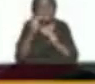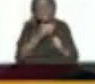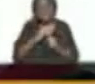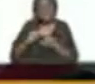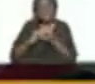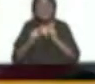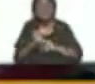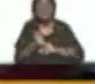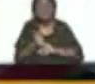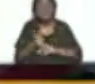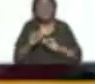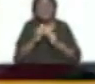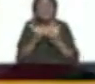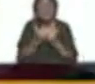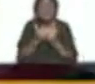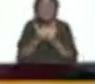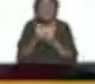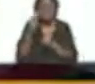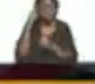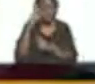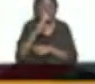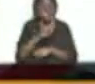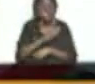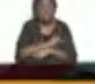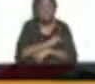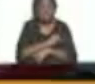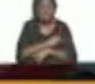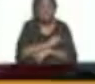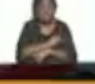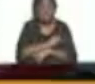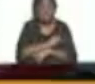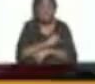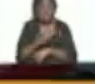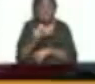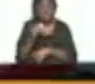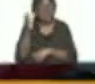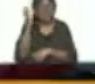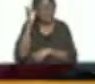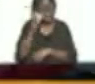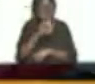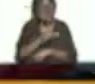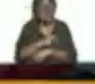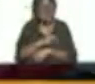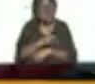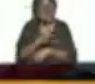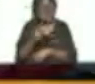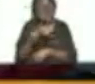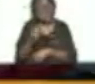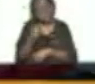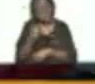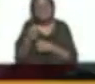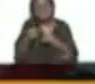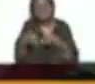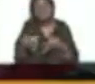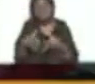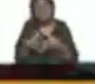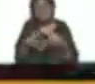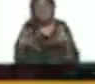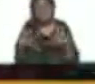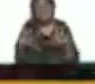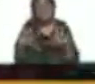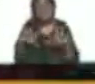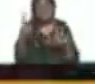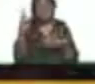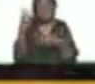sports promoter Carlos Mackey. Both knew Wilchcombe for many years and say that while his loss is significant, his